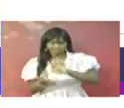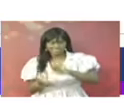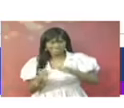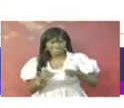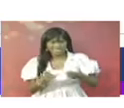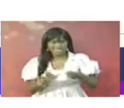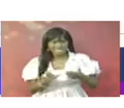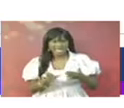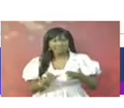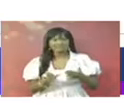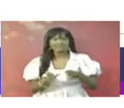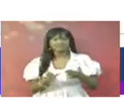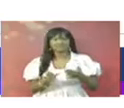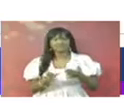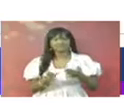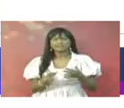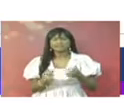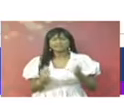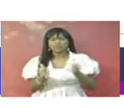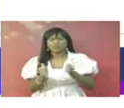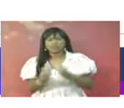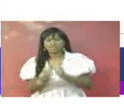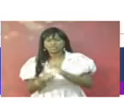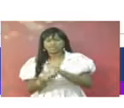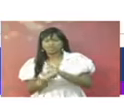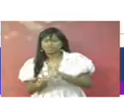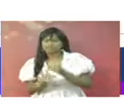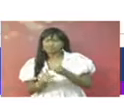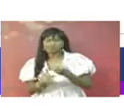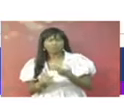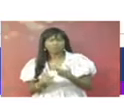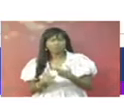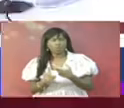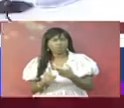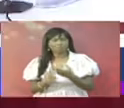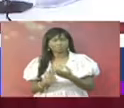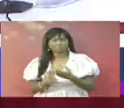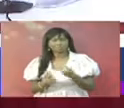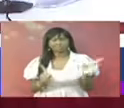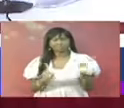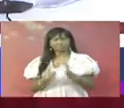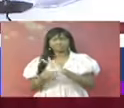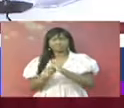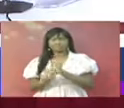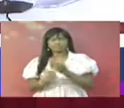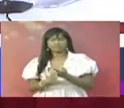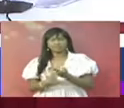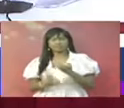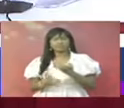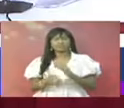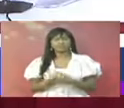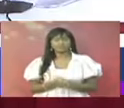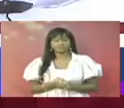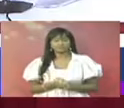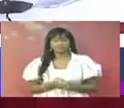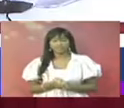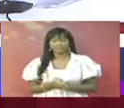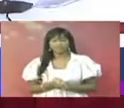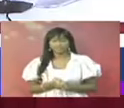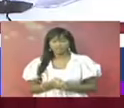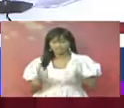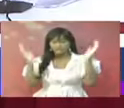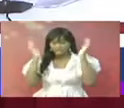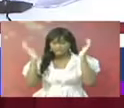died from COVID-19. Thank you. Okay, I'll ask Dr. Hines to answer that one. Okay, so thank you. As we